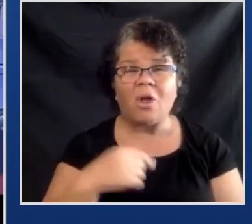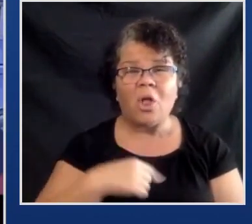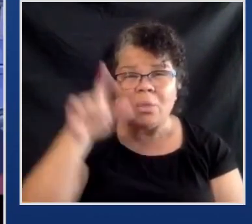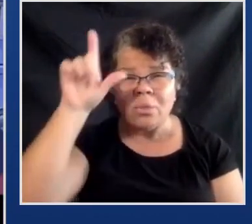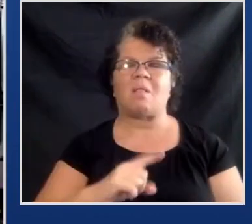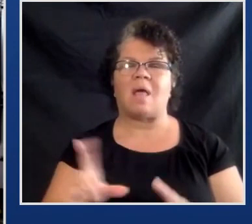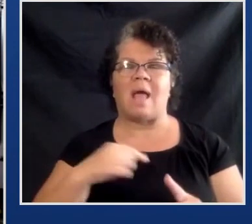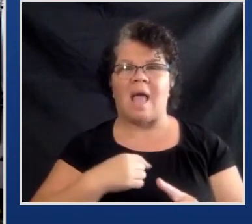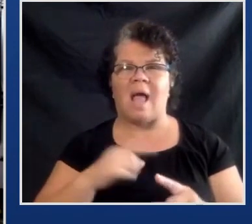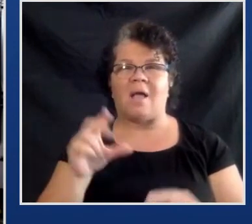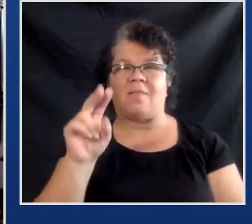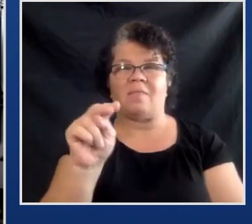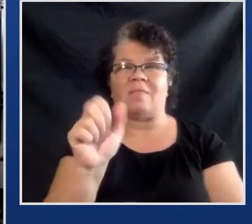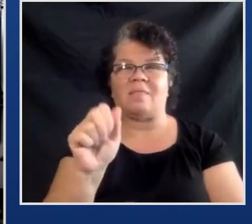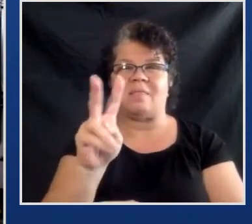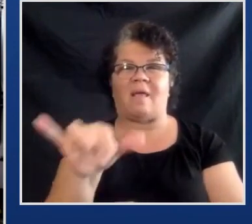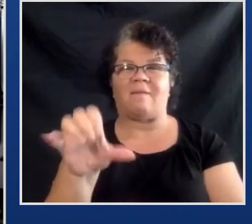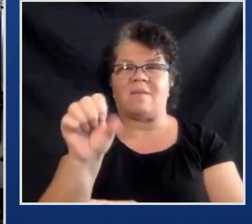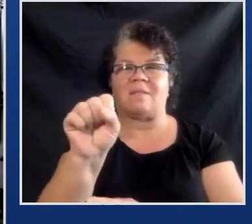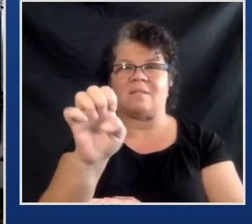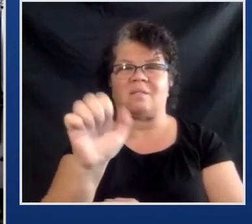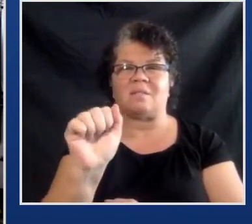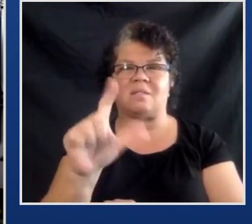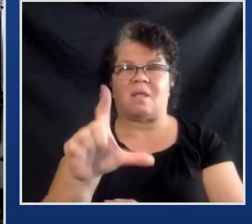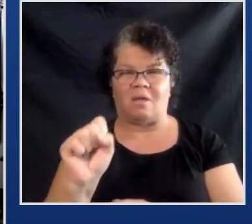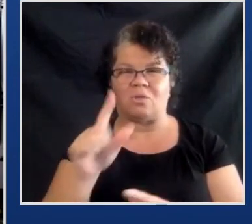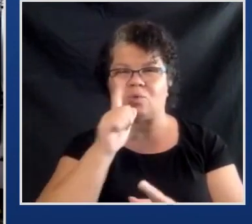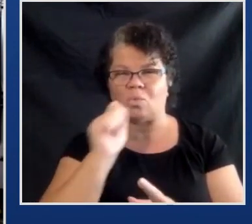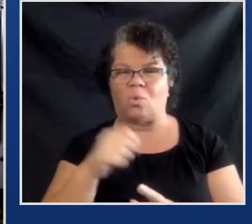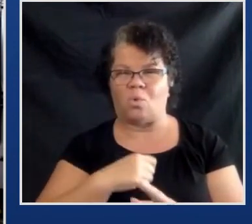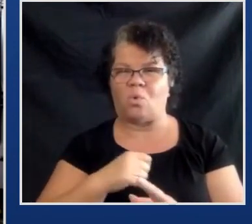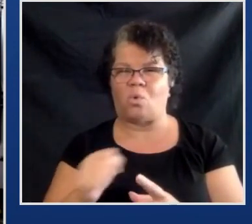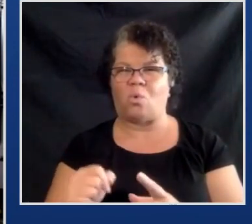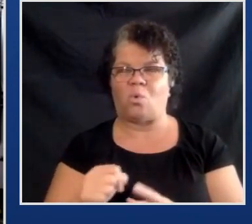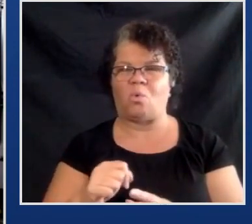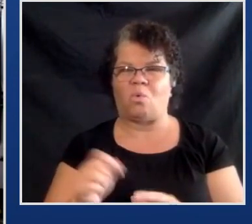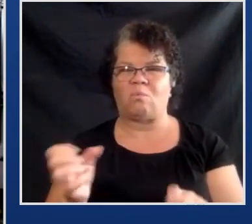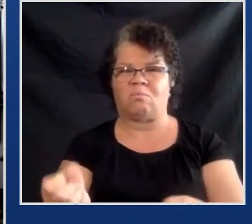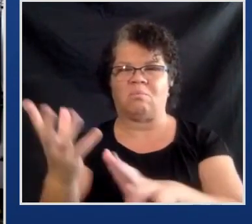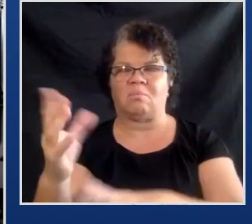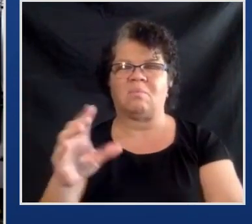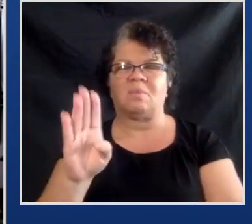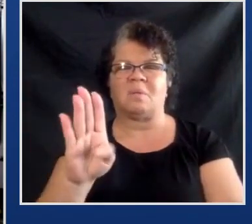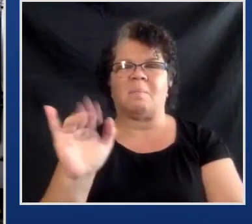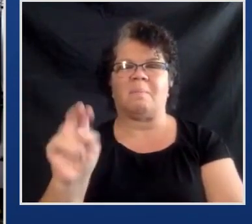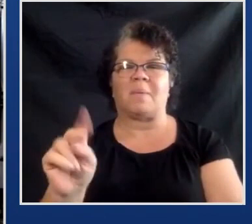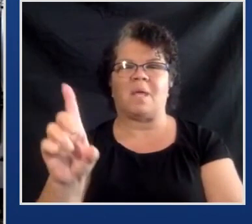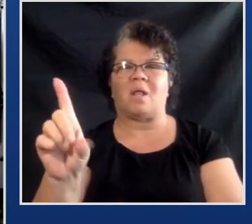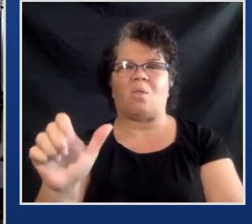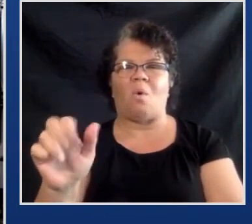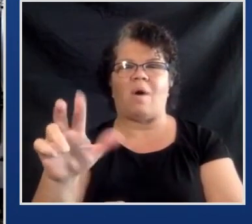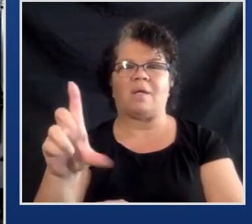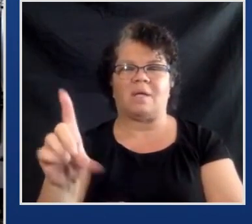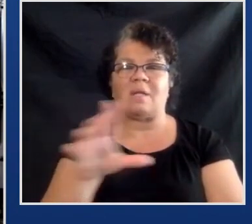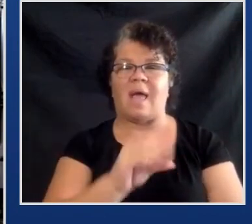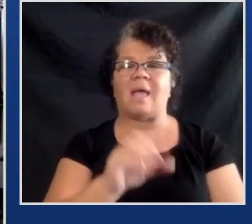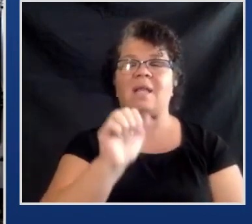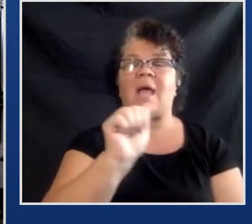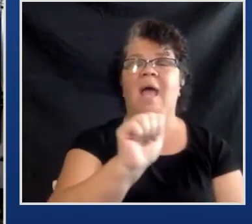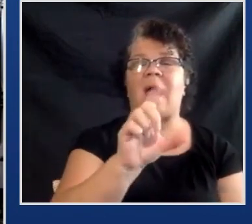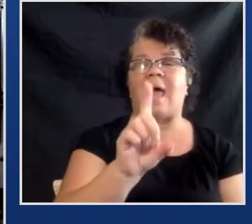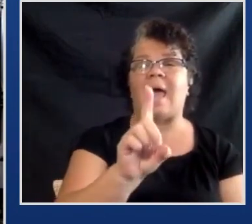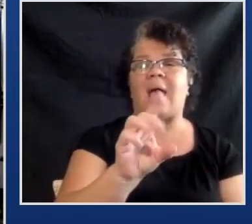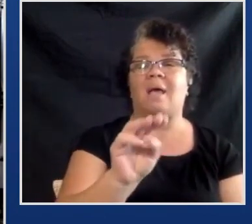Folks who took out bin Laden, along Bill McCraven, Admiral McCraven, along with 22